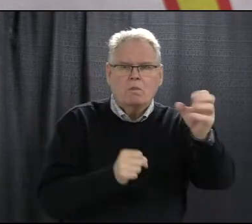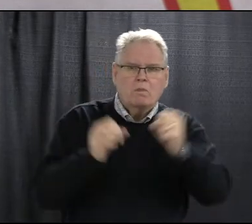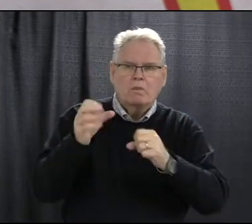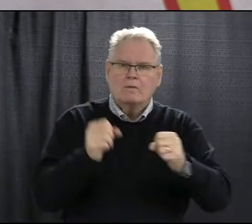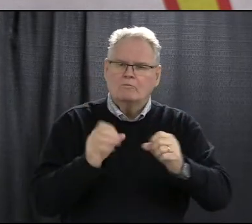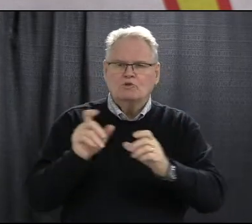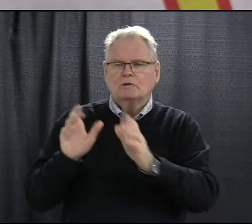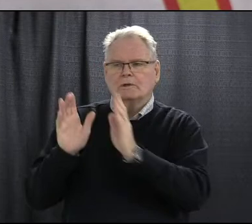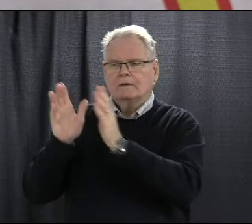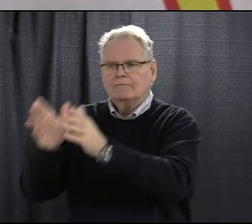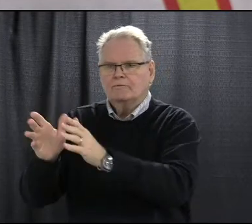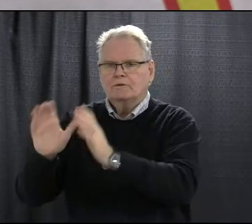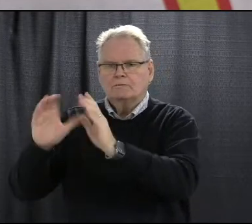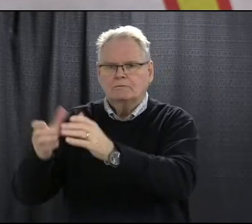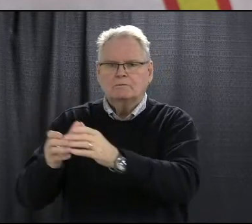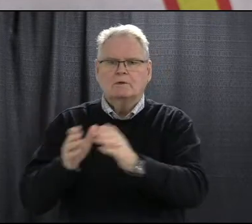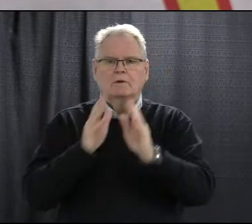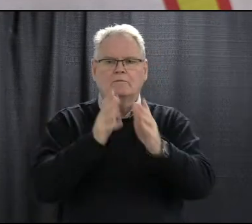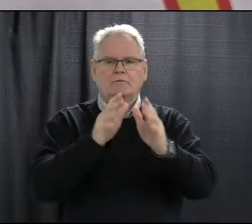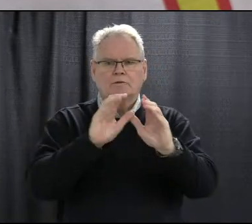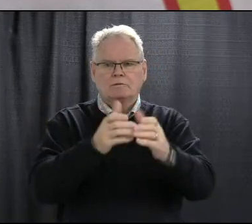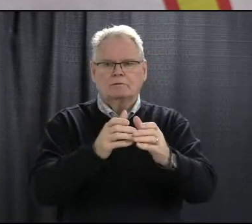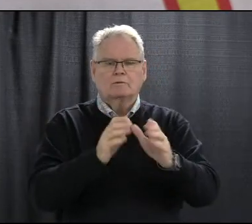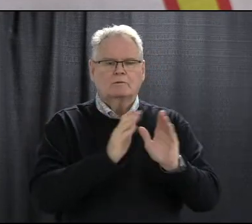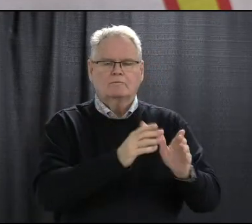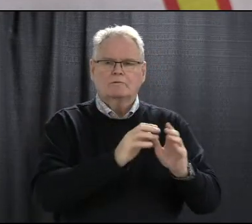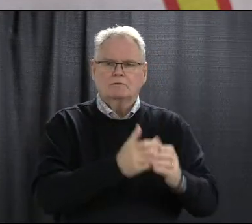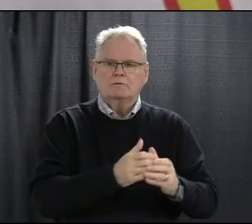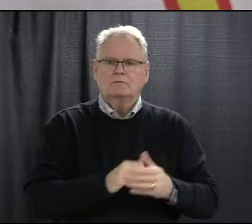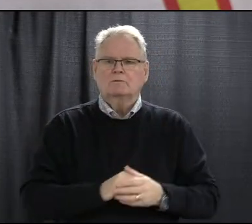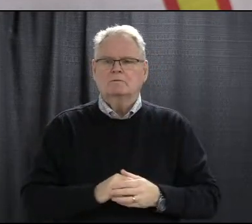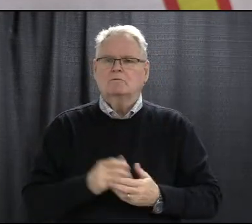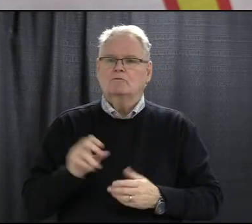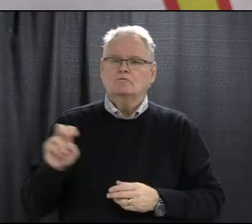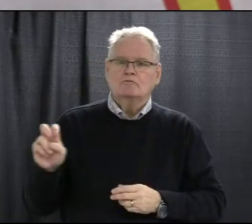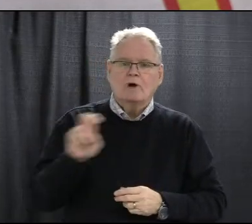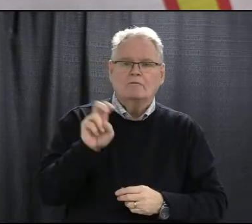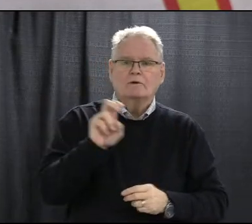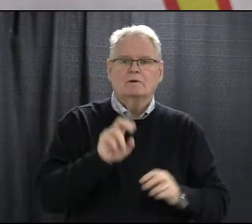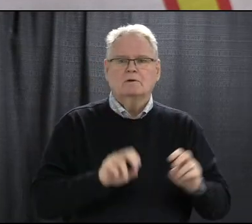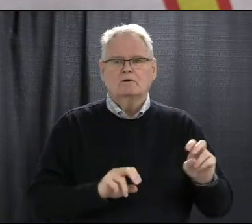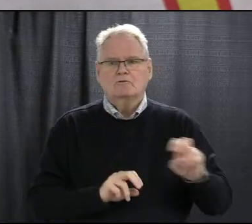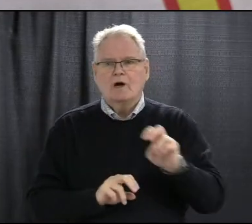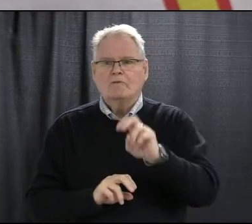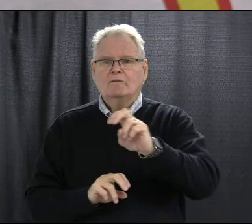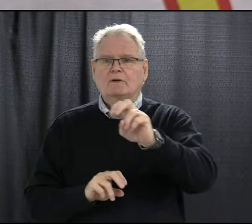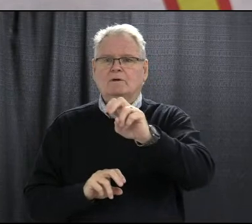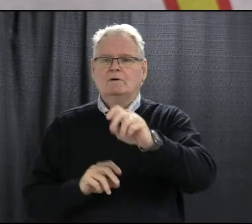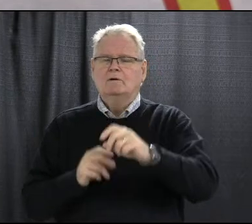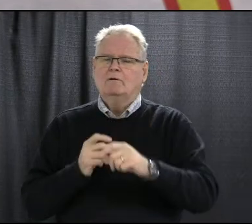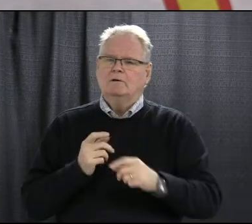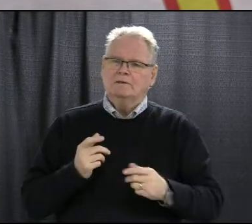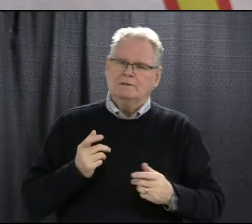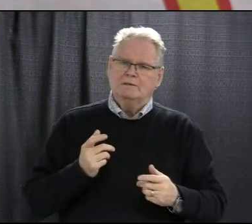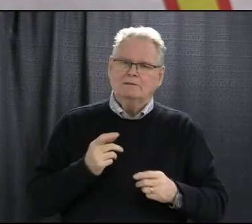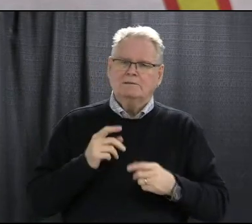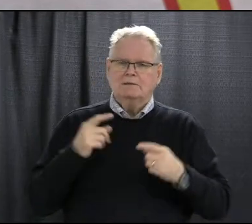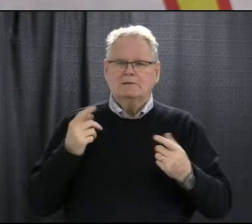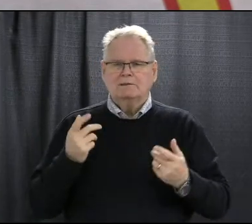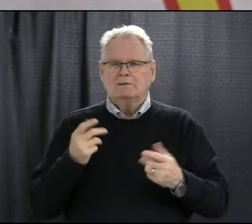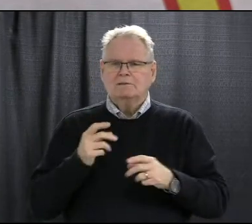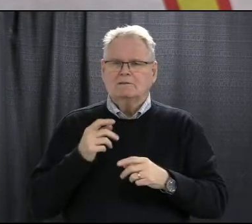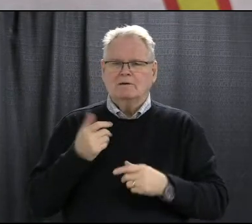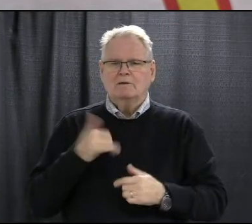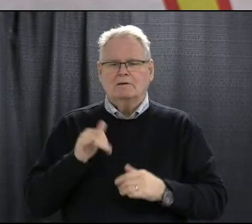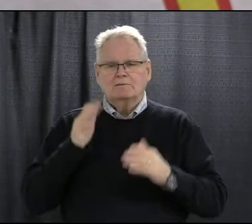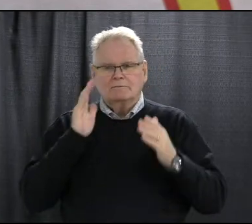ambitious, aggressive recruitment is something that I don't think any of the provinces